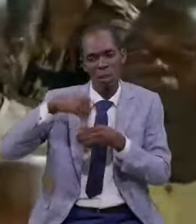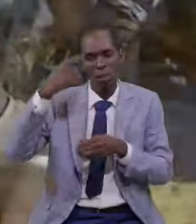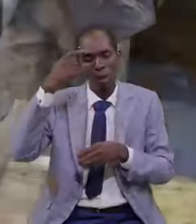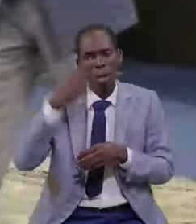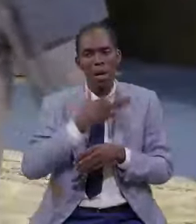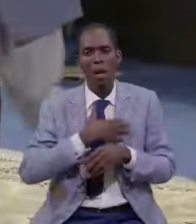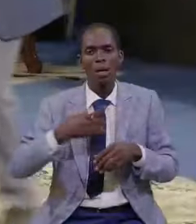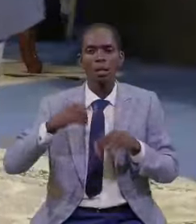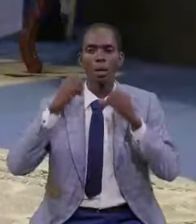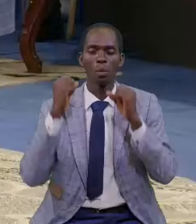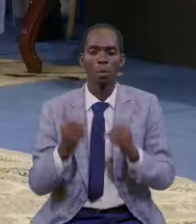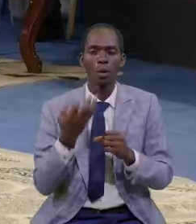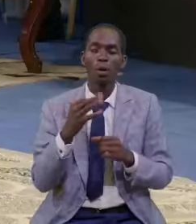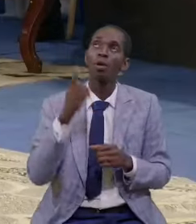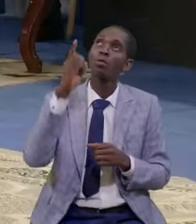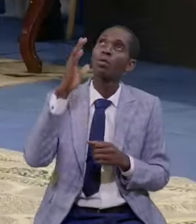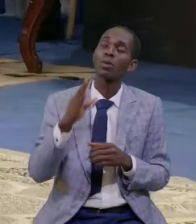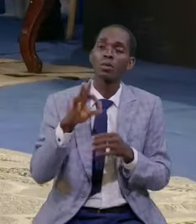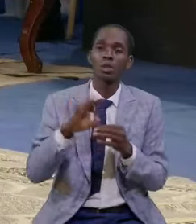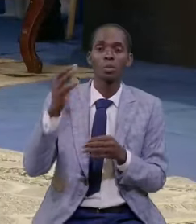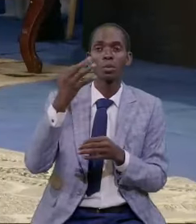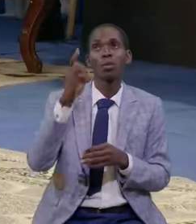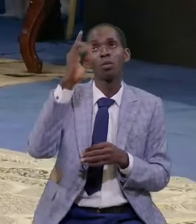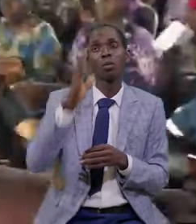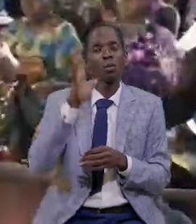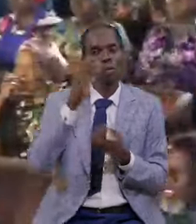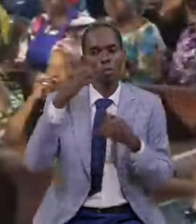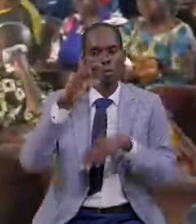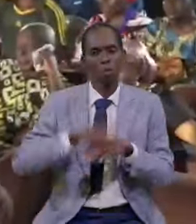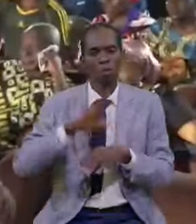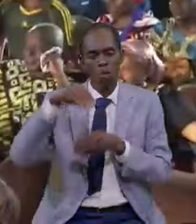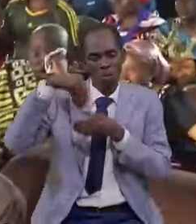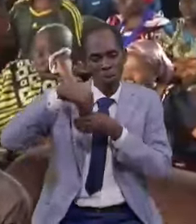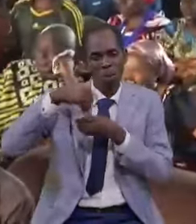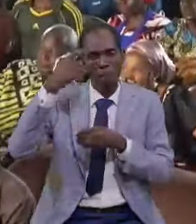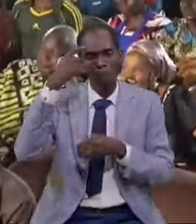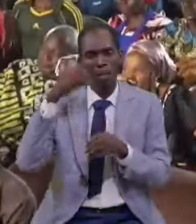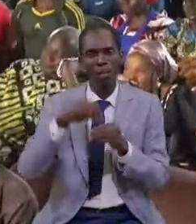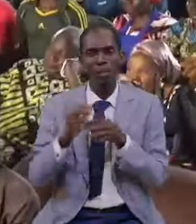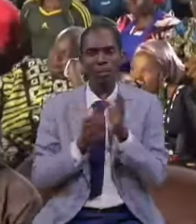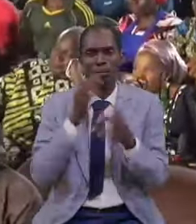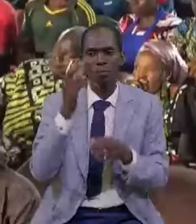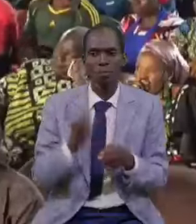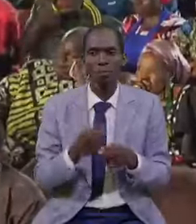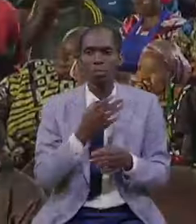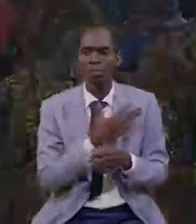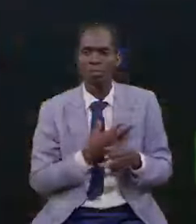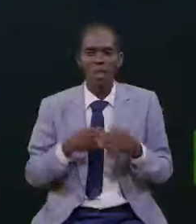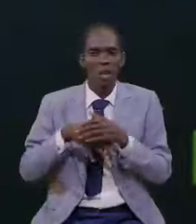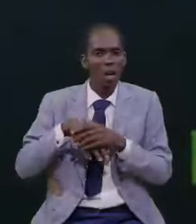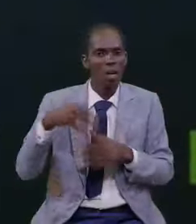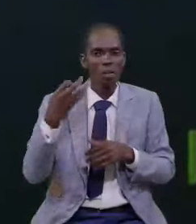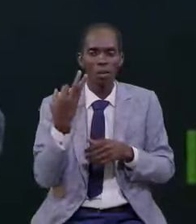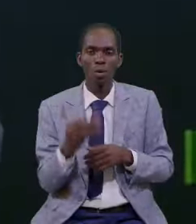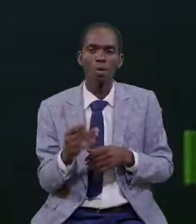will settle in your inner man in Jesus' name. And out of his belly shall flow